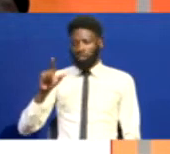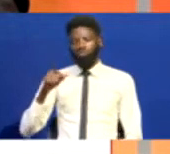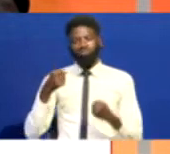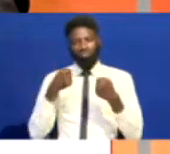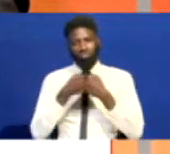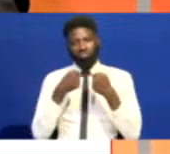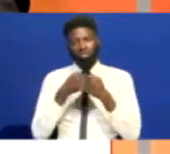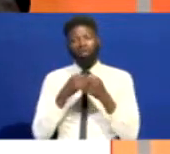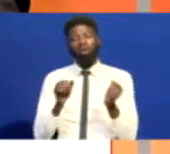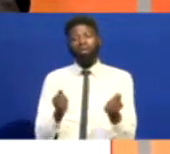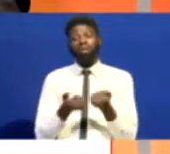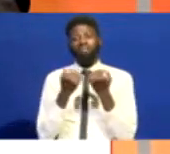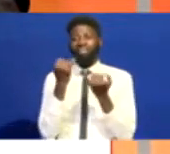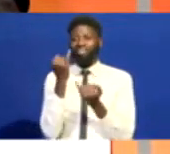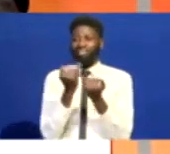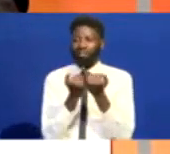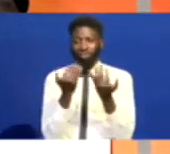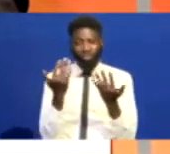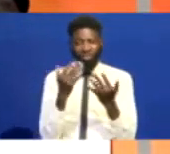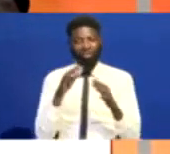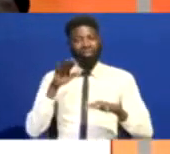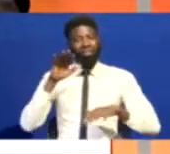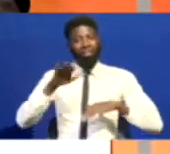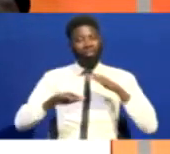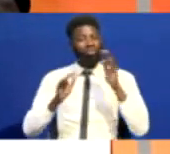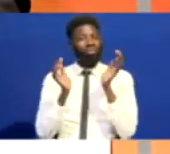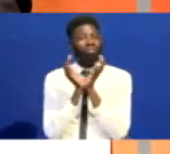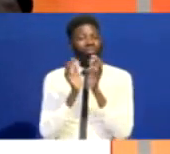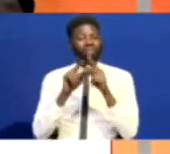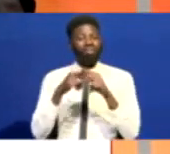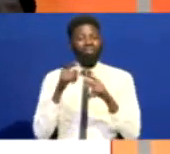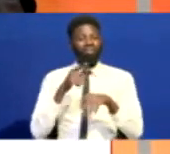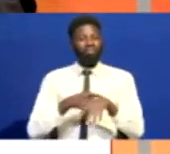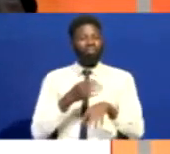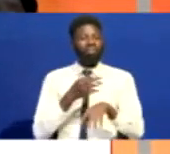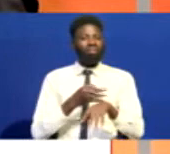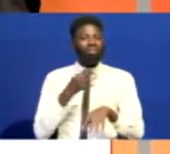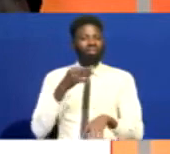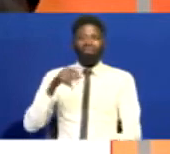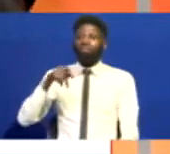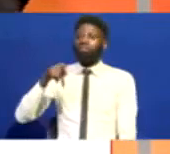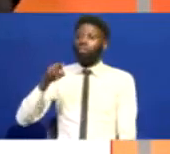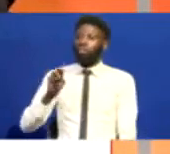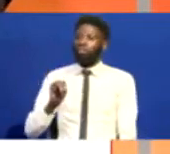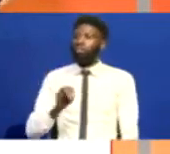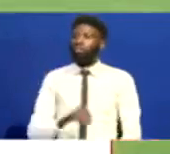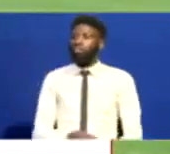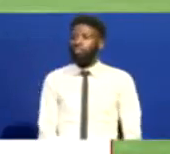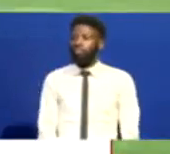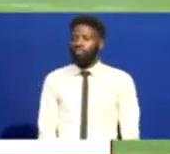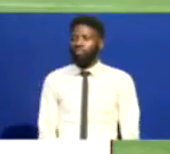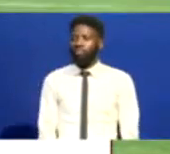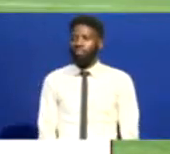played on Saturday at Nyayo National Stadium, kicking off at 3 p.m.